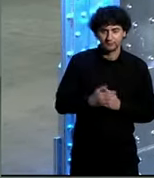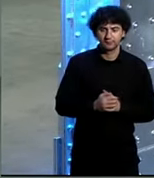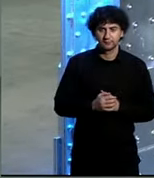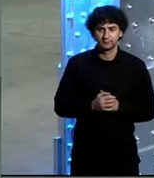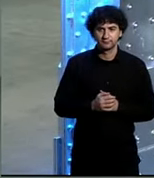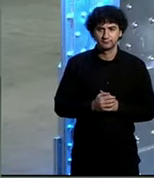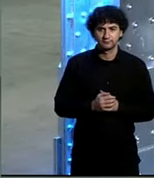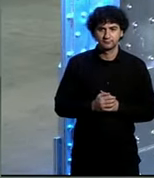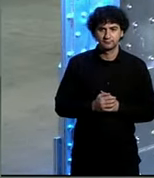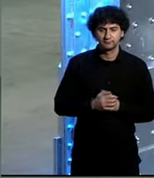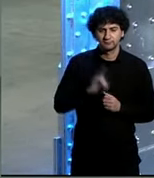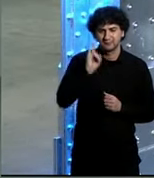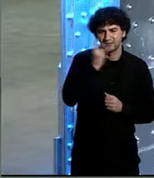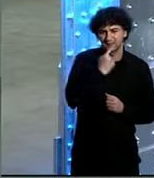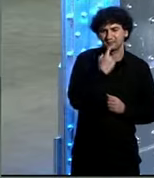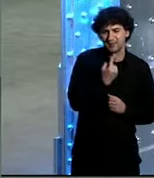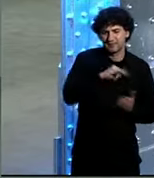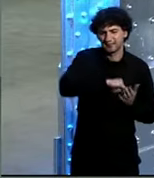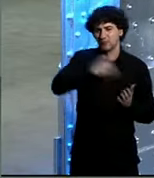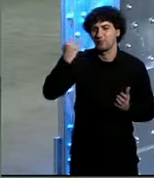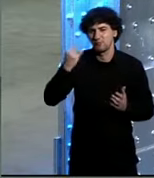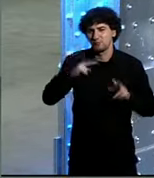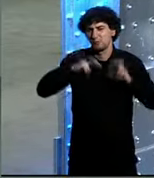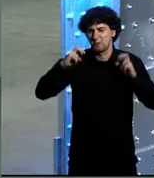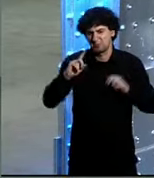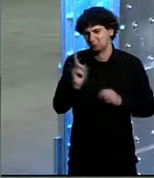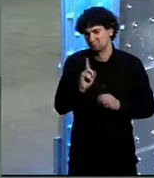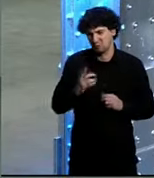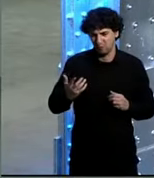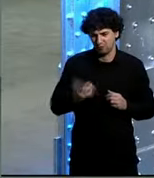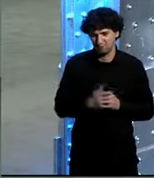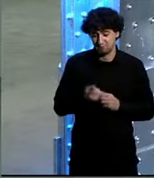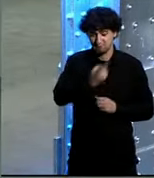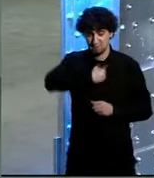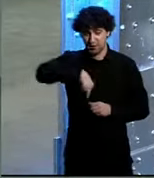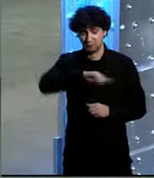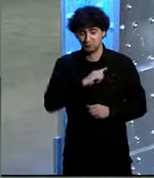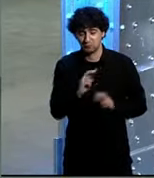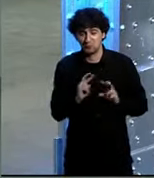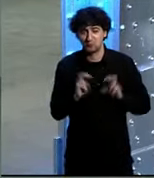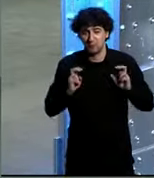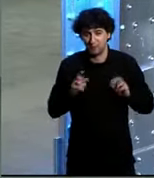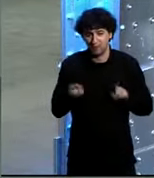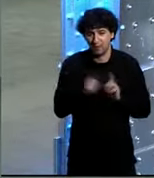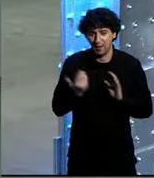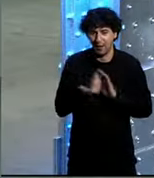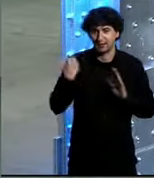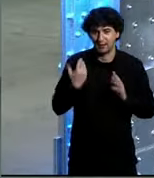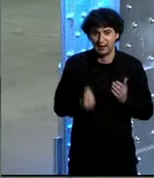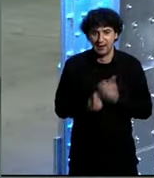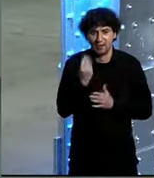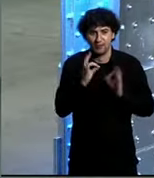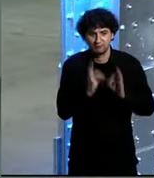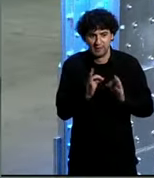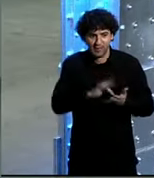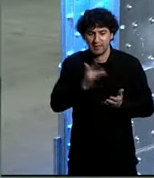We should be able to rename the new technologies, because they are not that new after